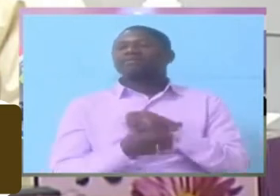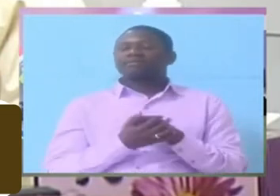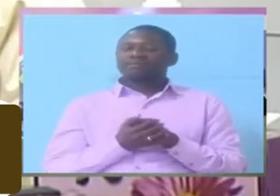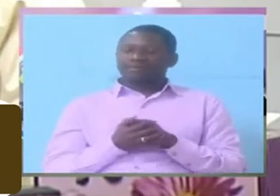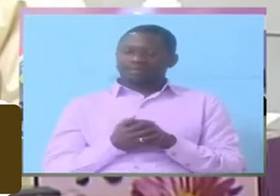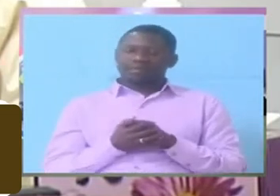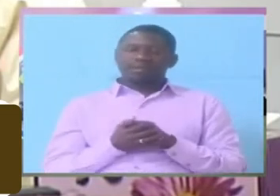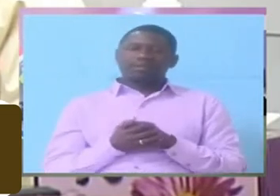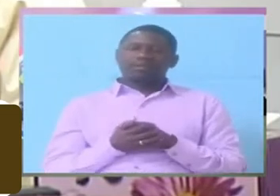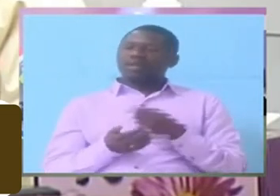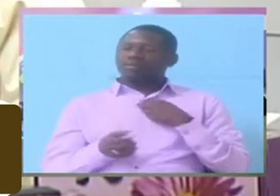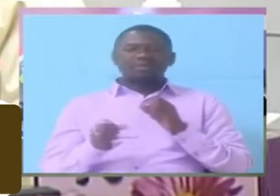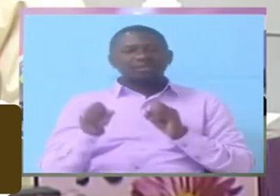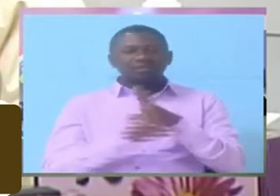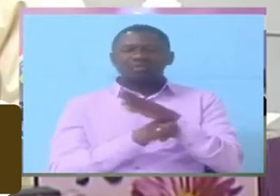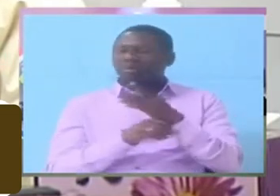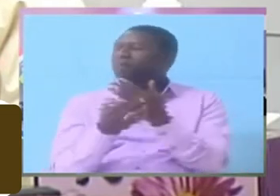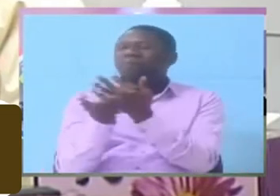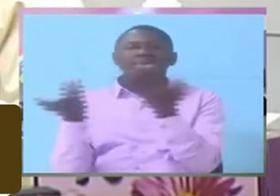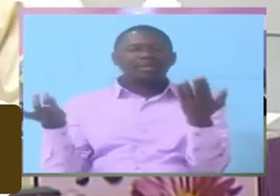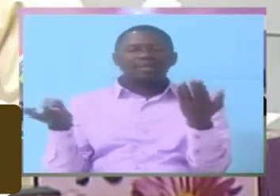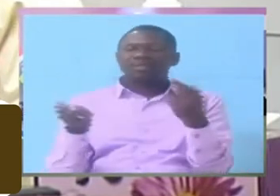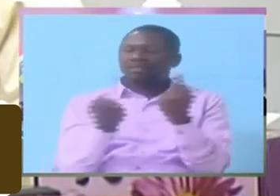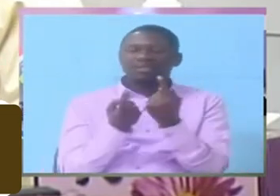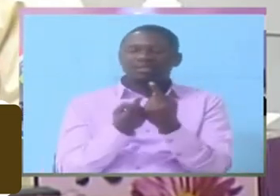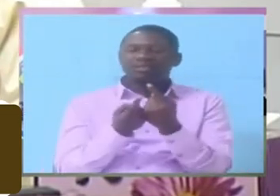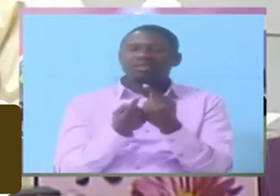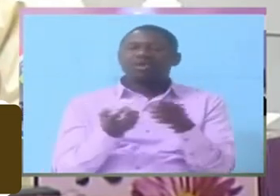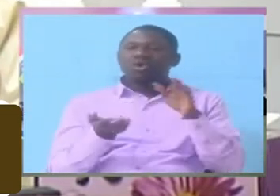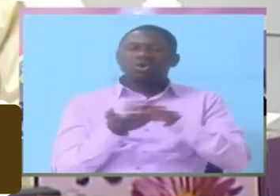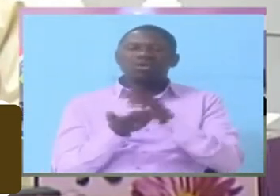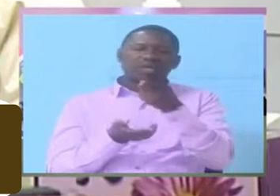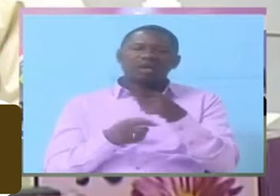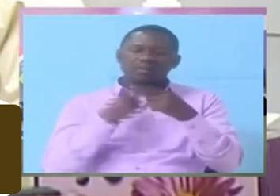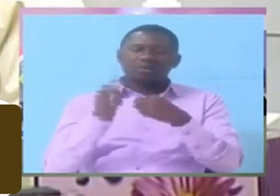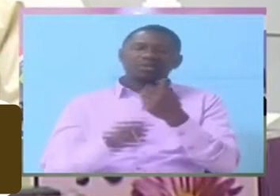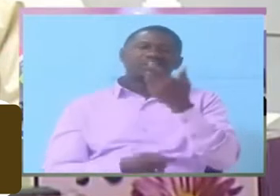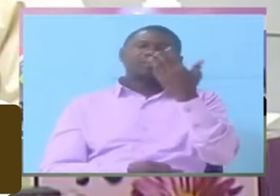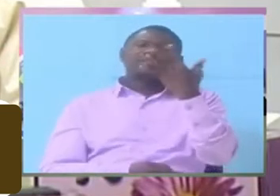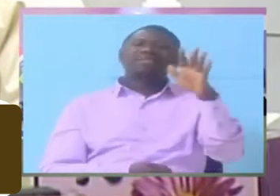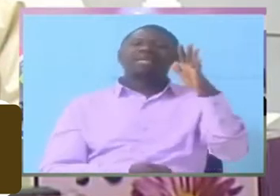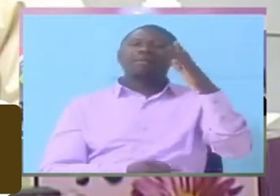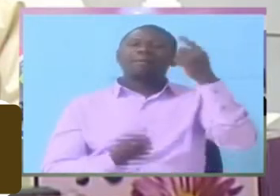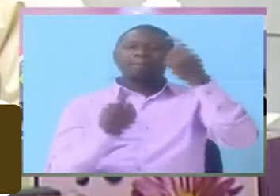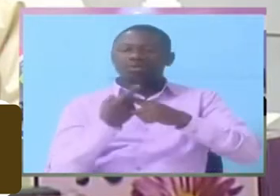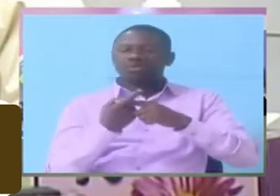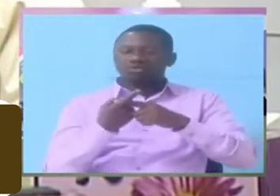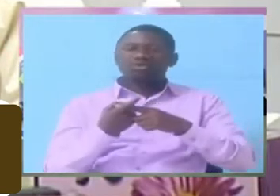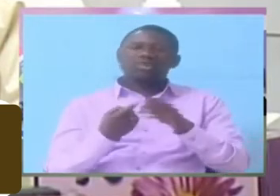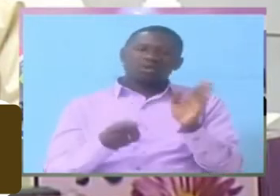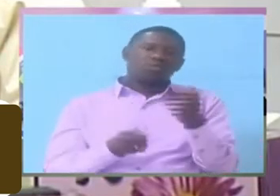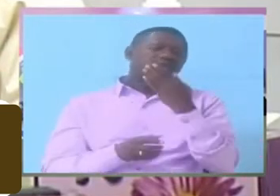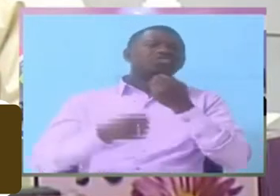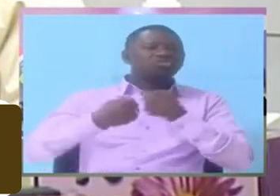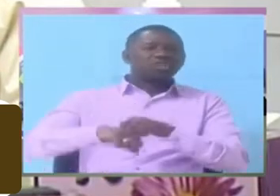And then I've spent a lot on them. And nga depans jamale kela kuokono. For 10 good months we were on the training. Mbital han for karitang